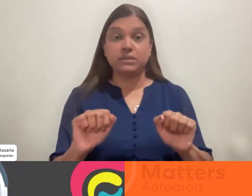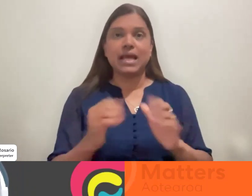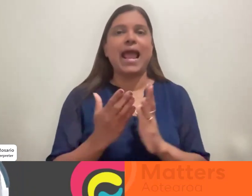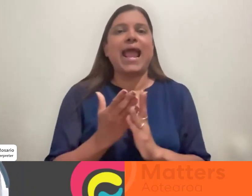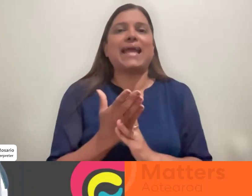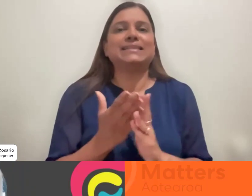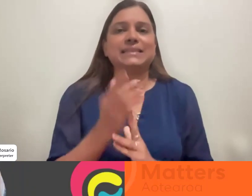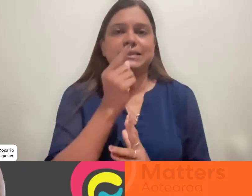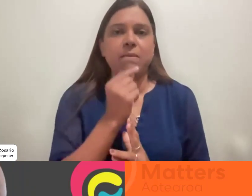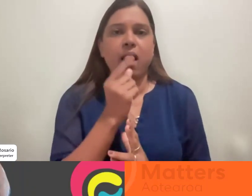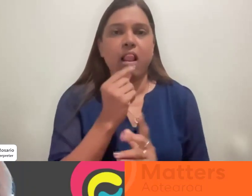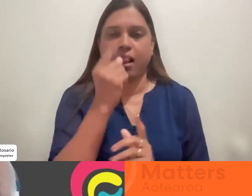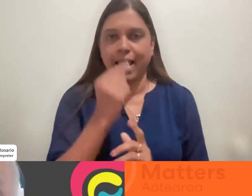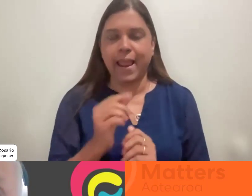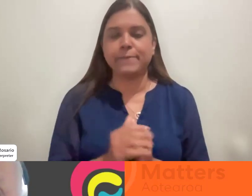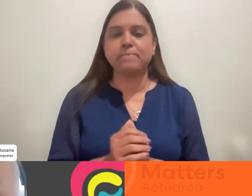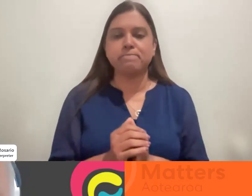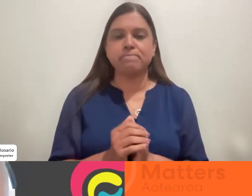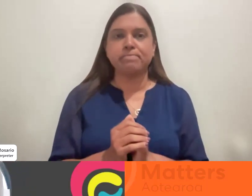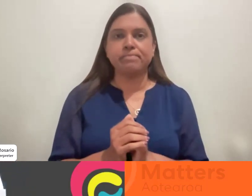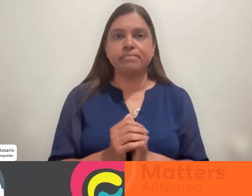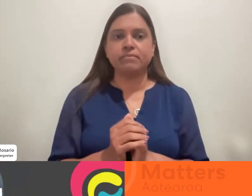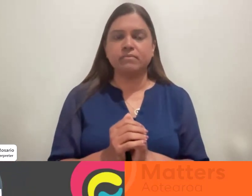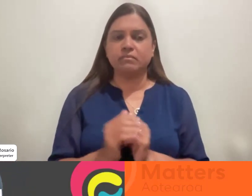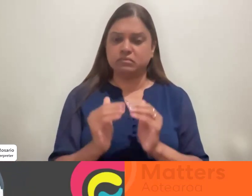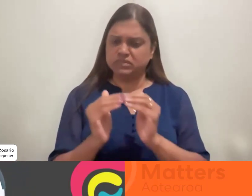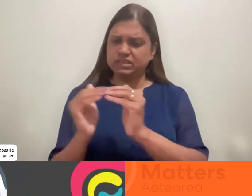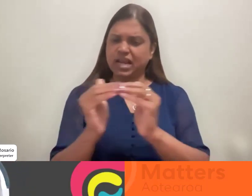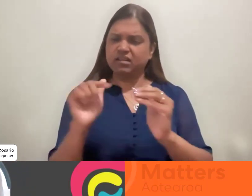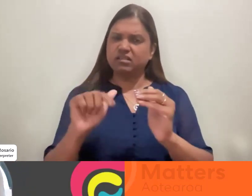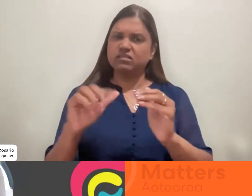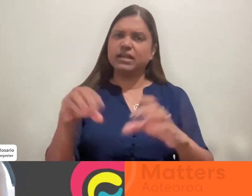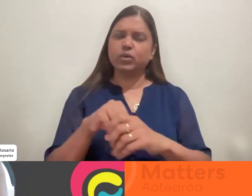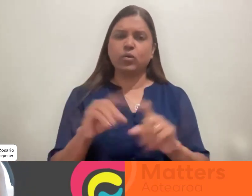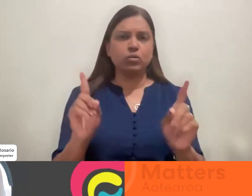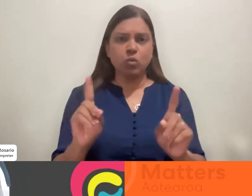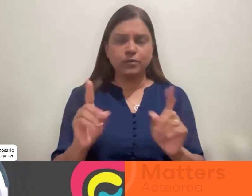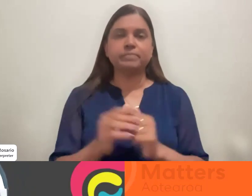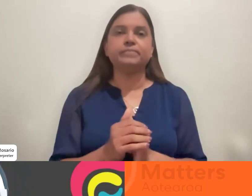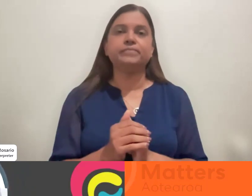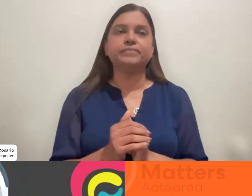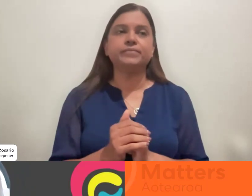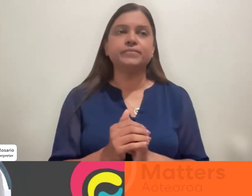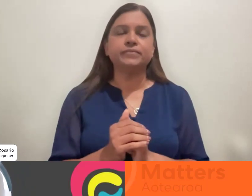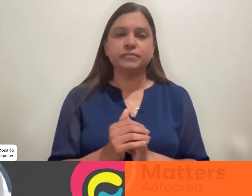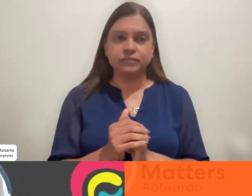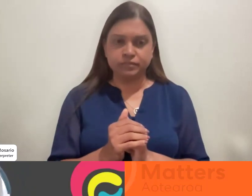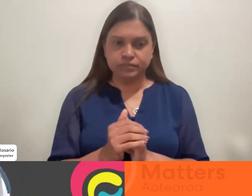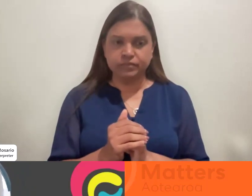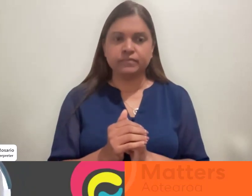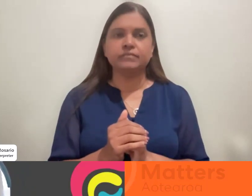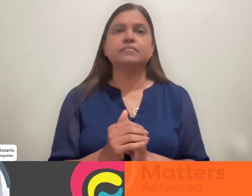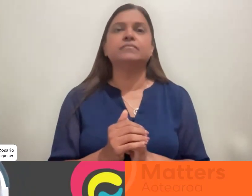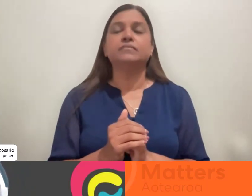So, what does the standard include? Well, it's based partly and largely, in